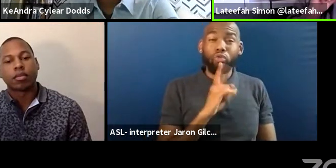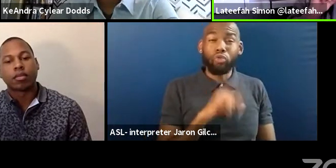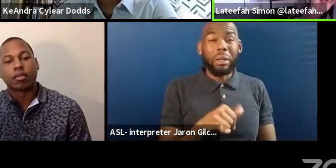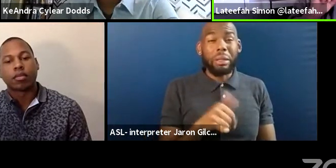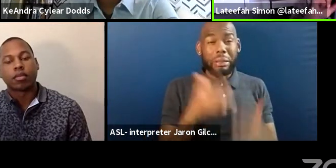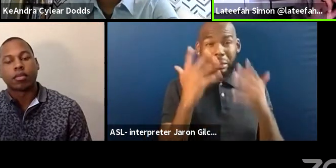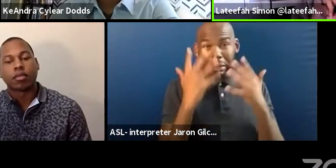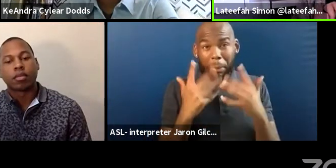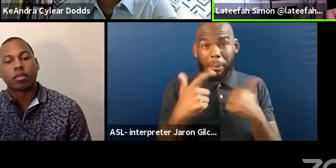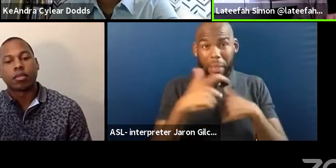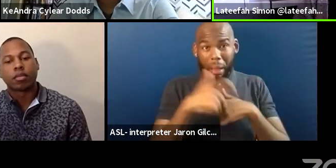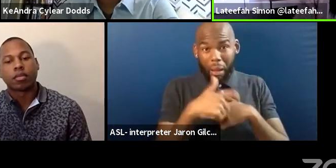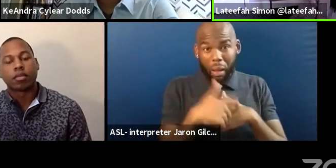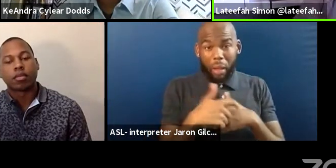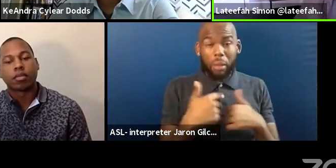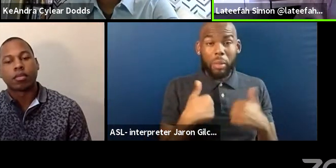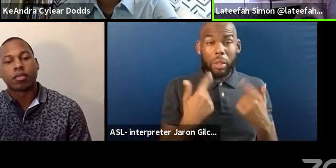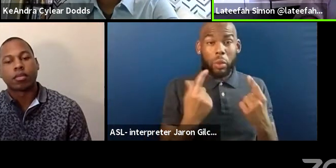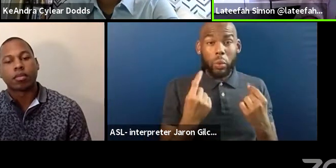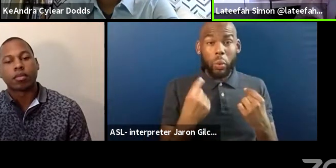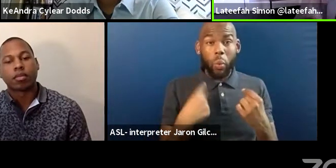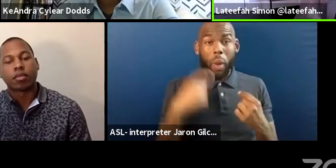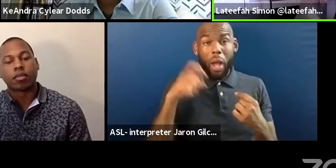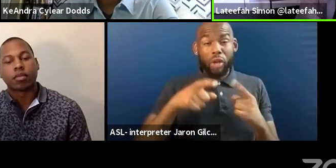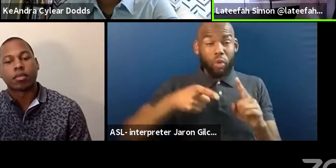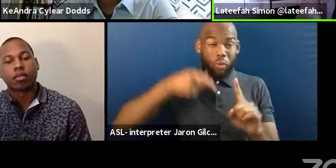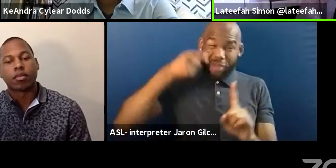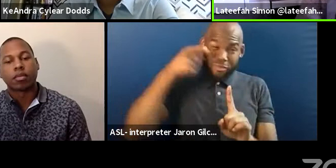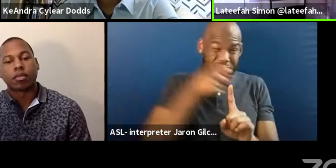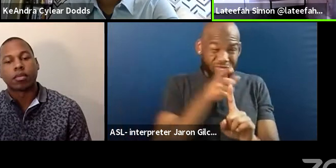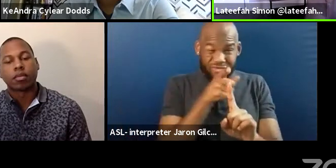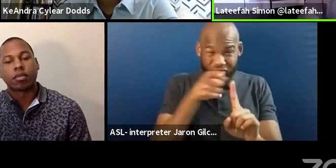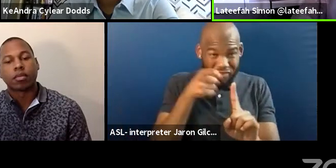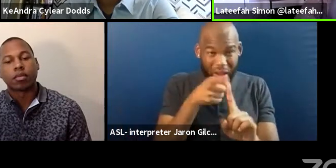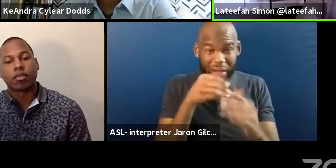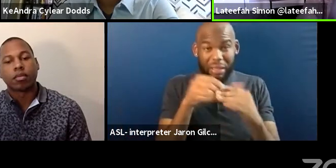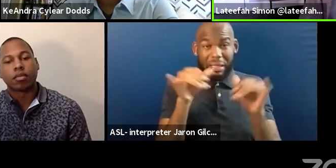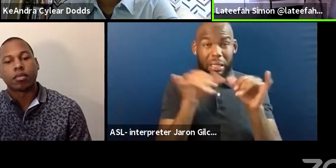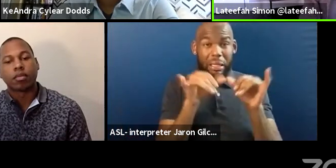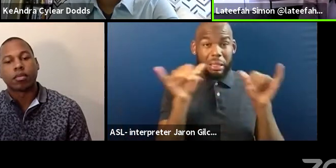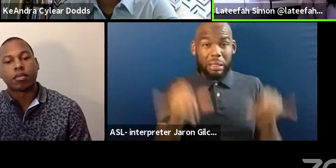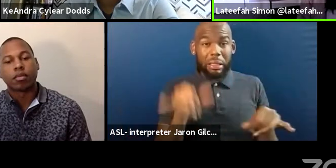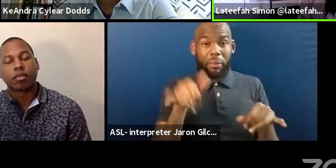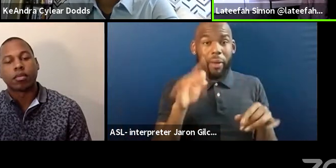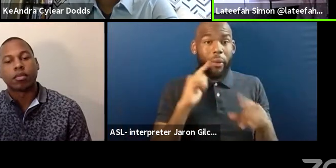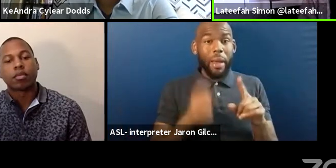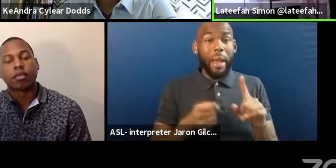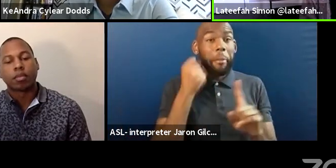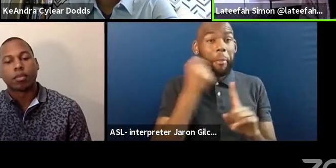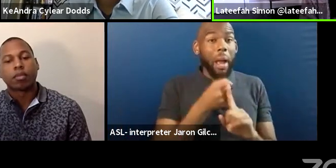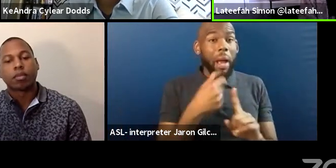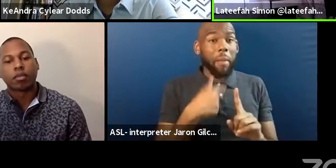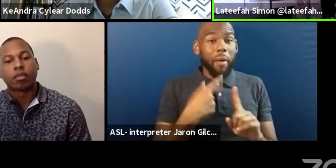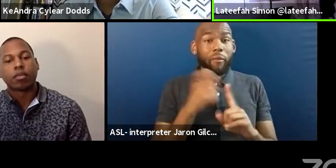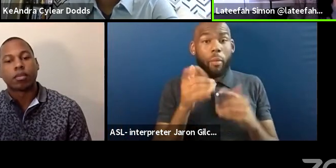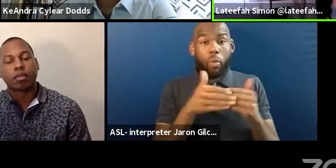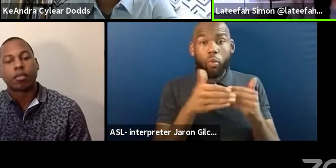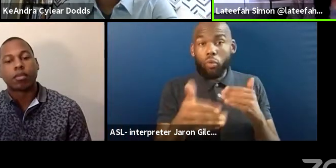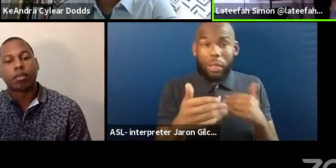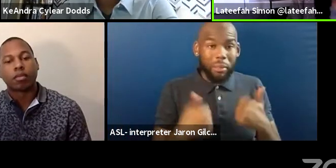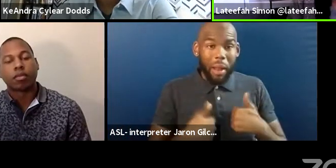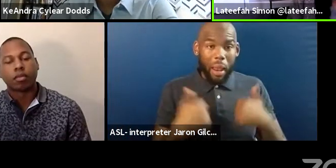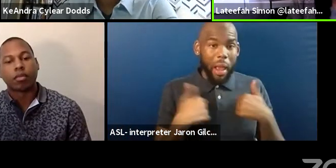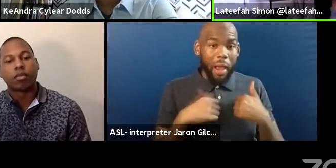to go directly into a system that was going to be impacting me for the rest of my life. And I don't think I could have made a